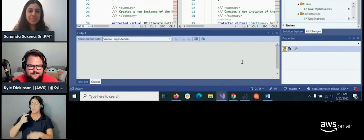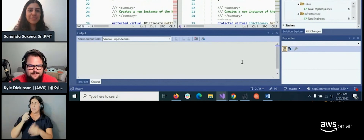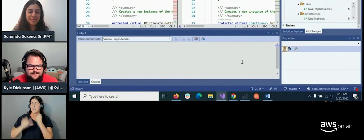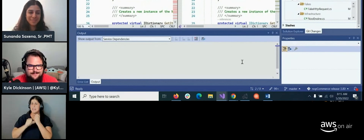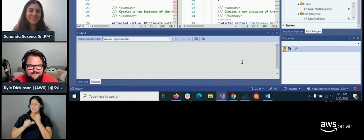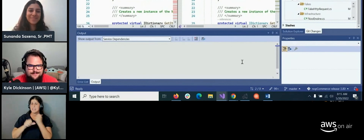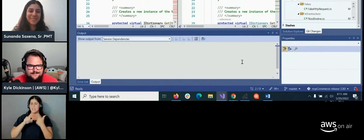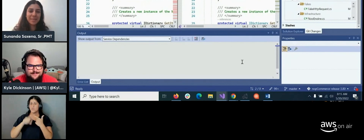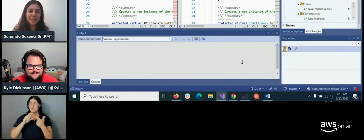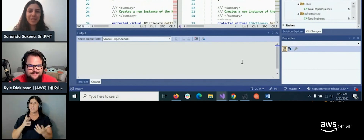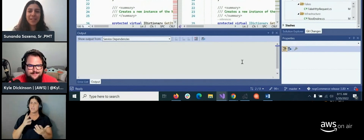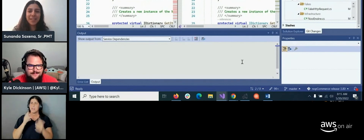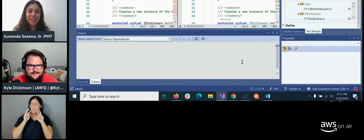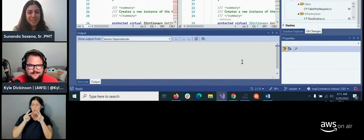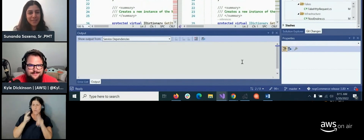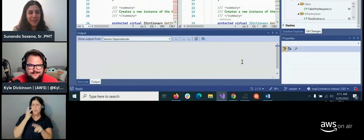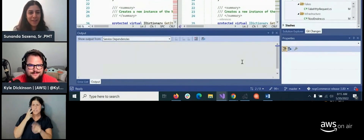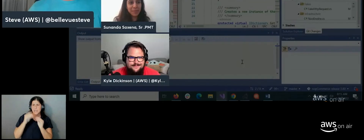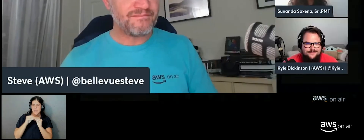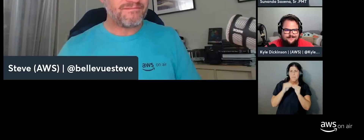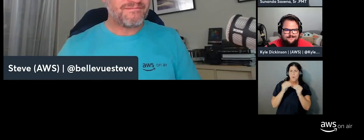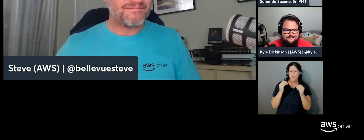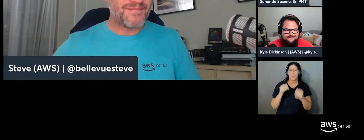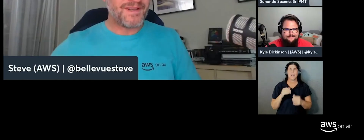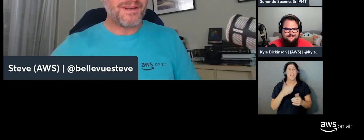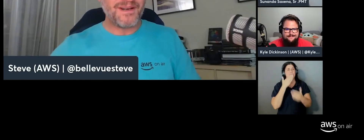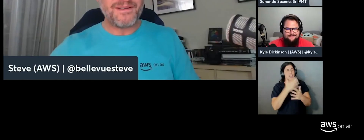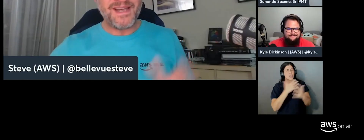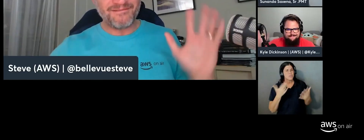future. Absolutely. Thank you so much for having me. This